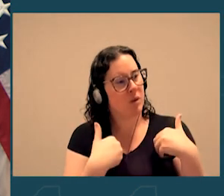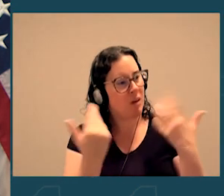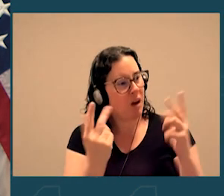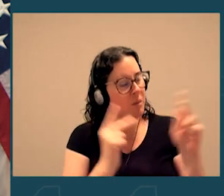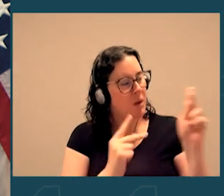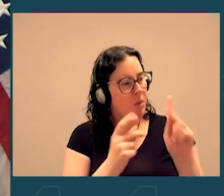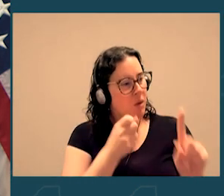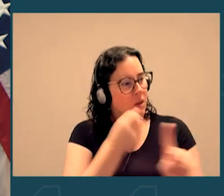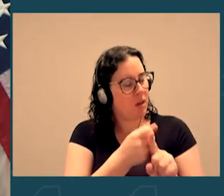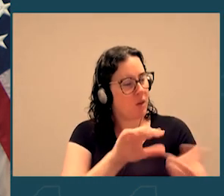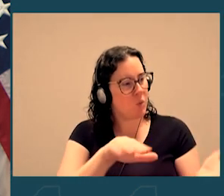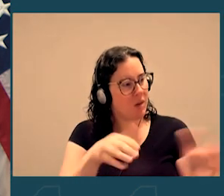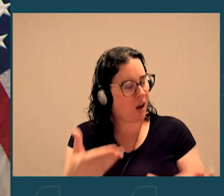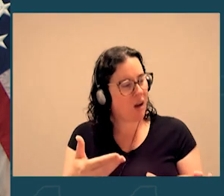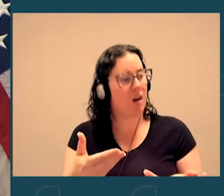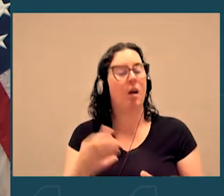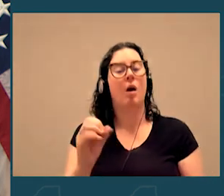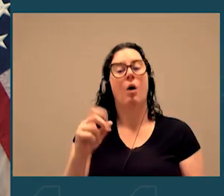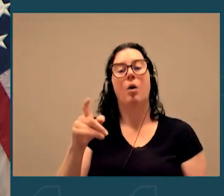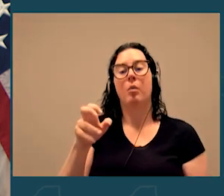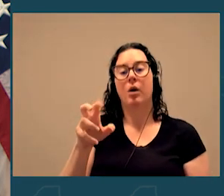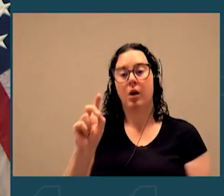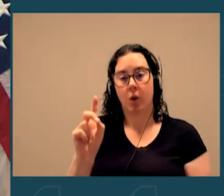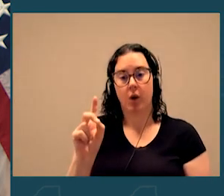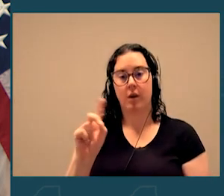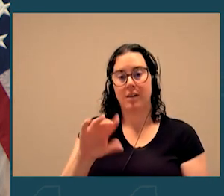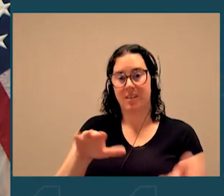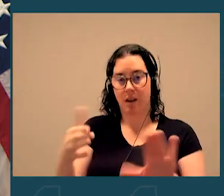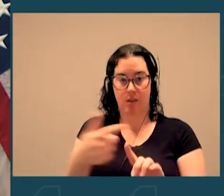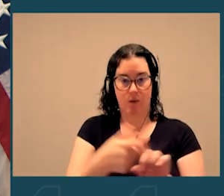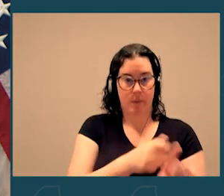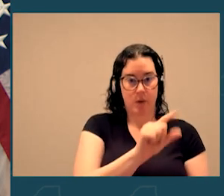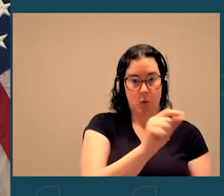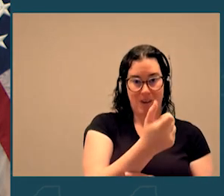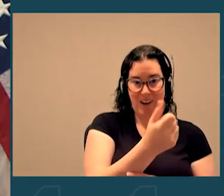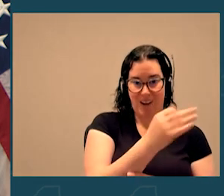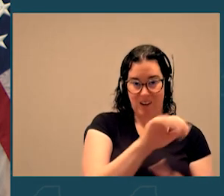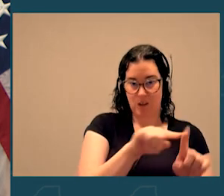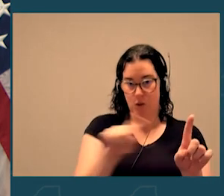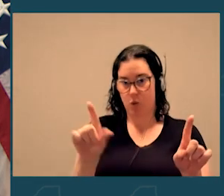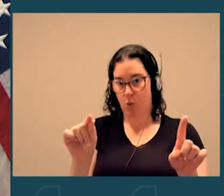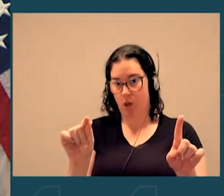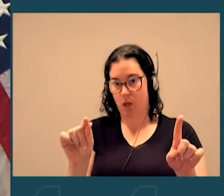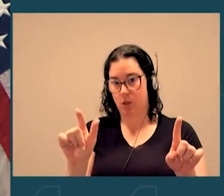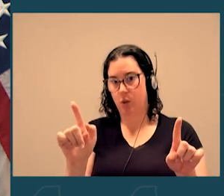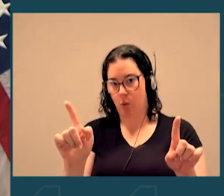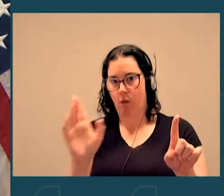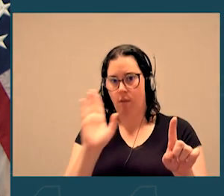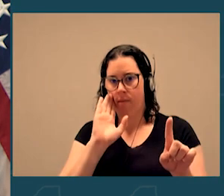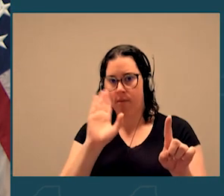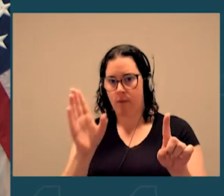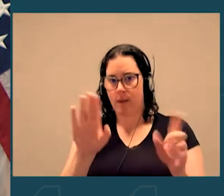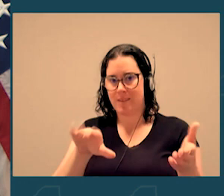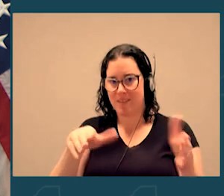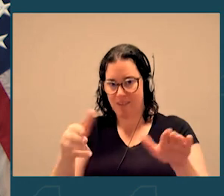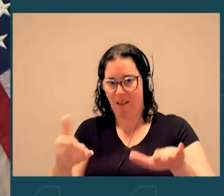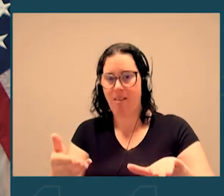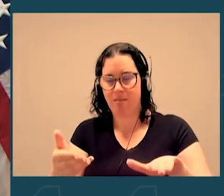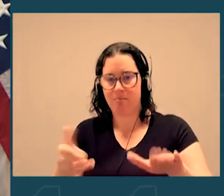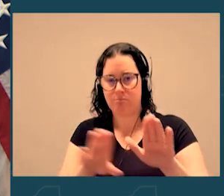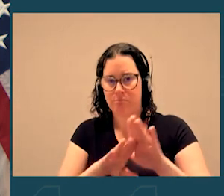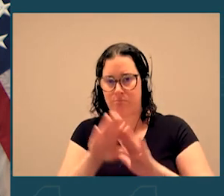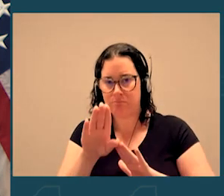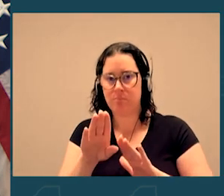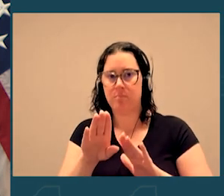Opioid deaths have increased more than 50% from 2018 to 2021. We were making progress. We had turned the corner somewhat. I've